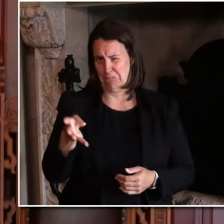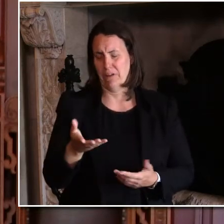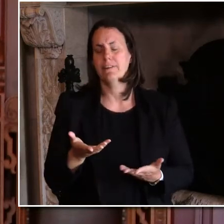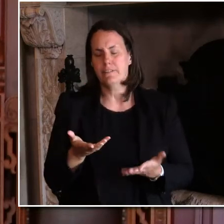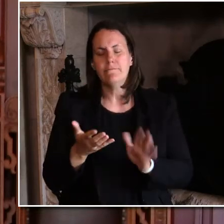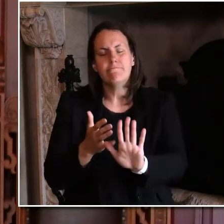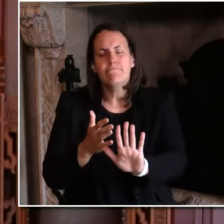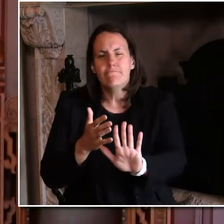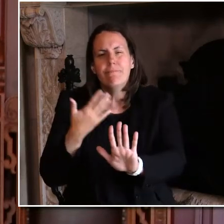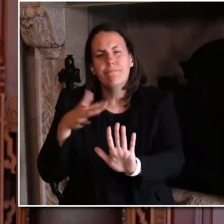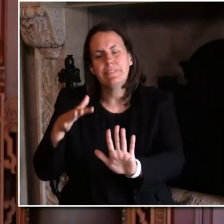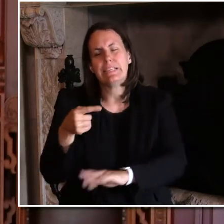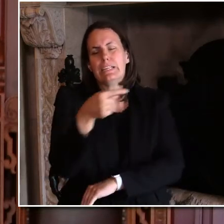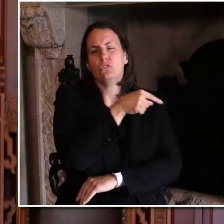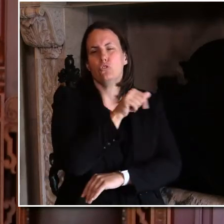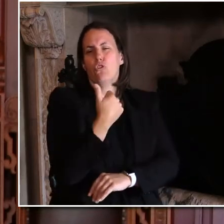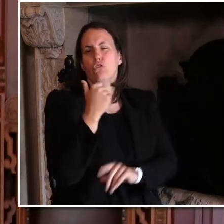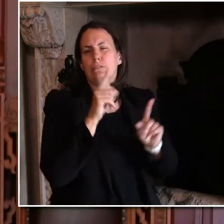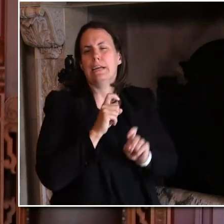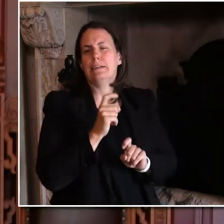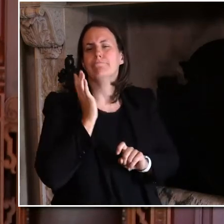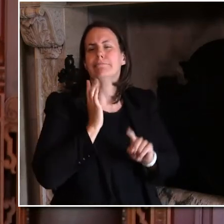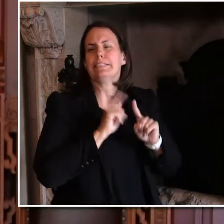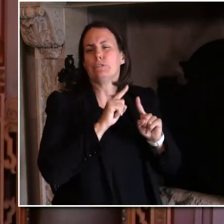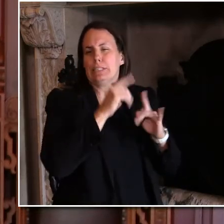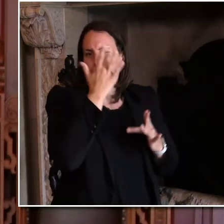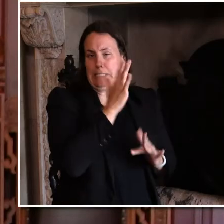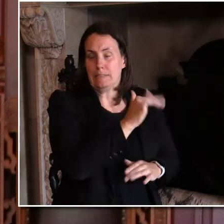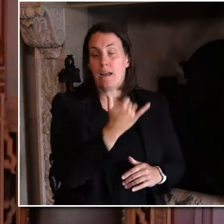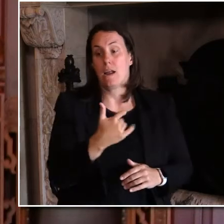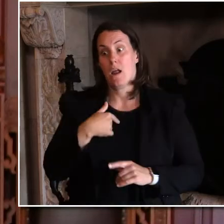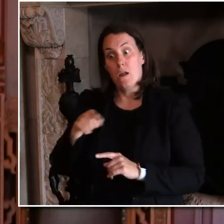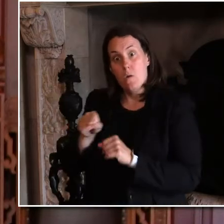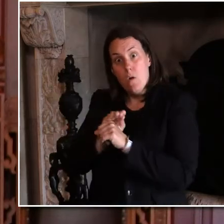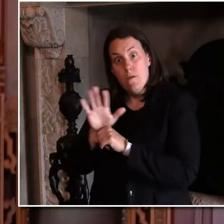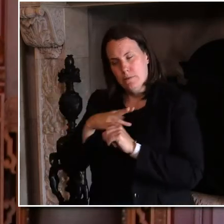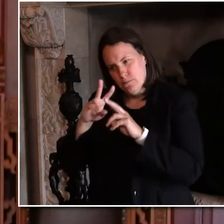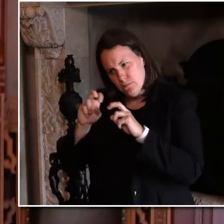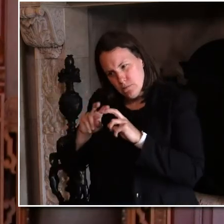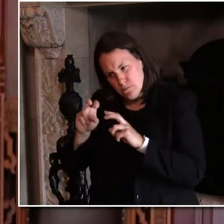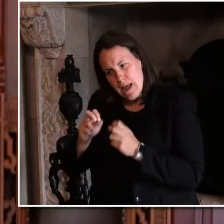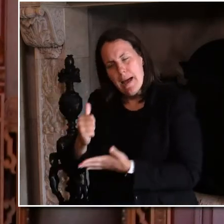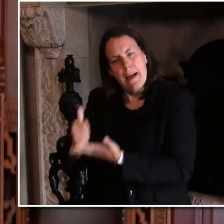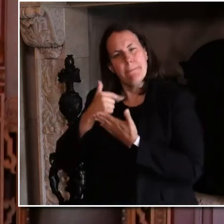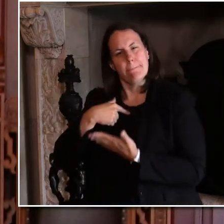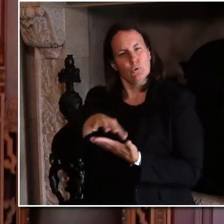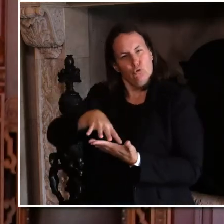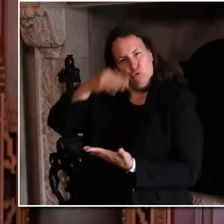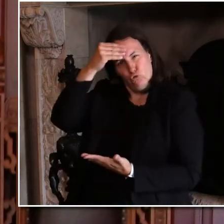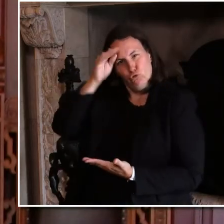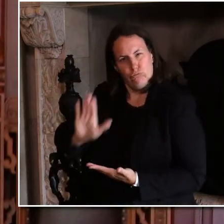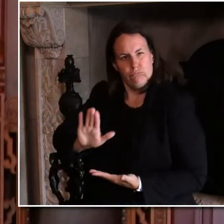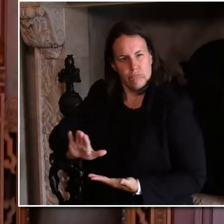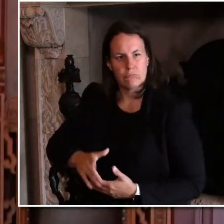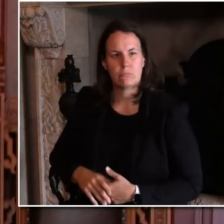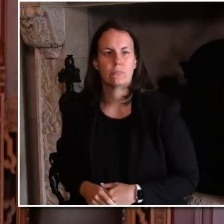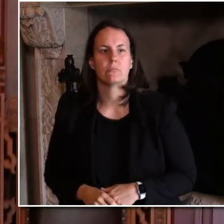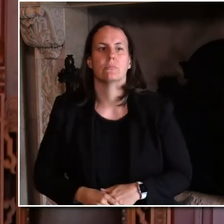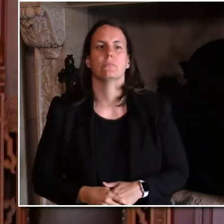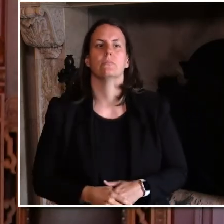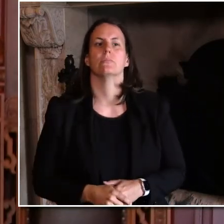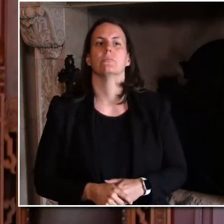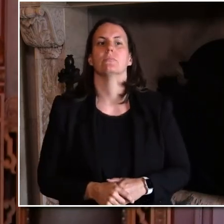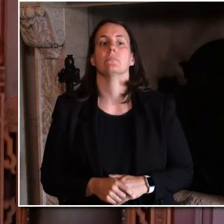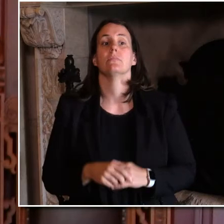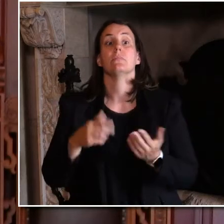countries, that they could actually detect it in the wastewater before they detected it in people through a standard diagnostic test. And so with